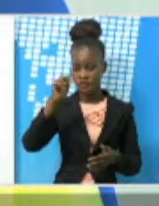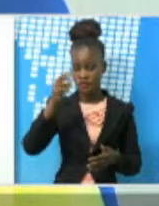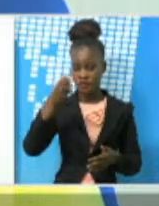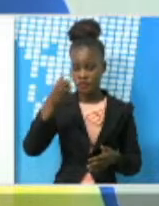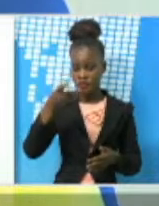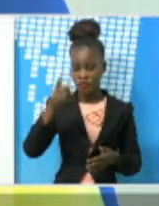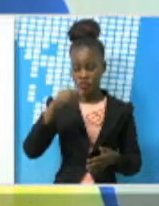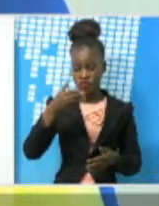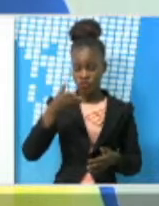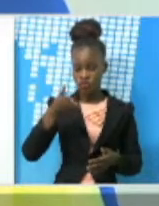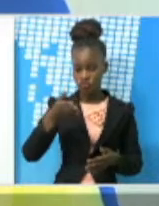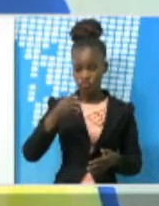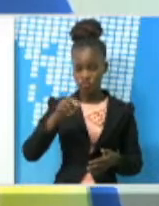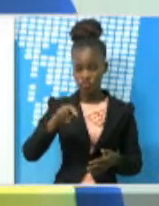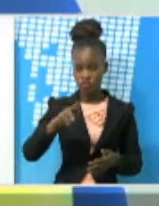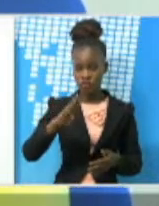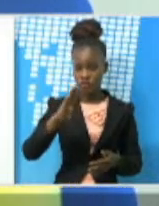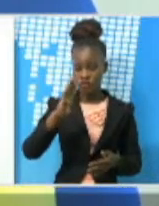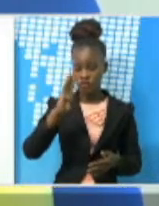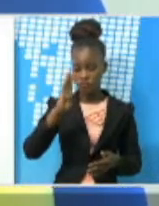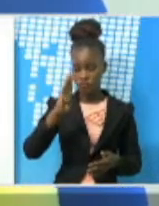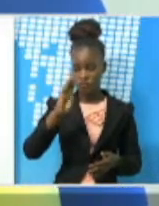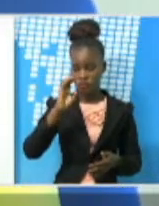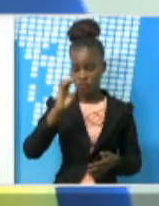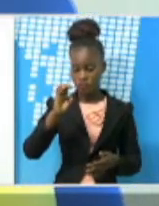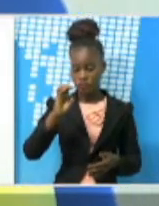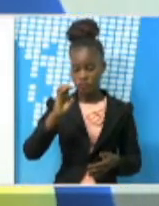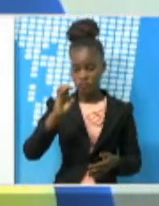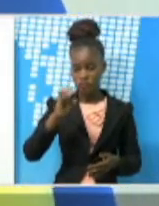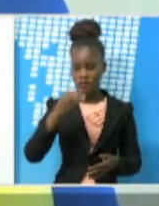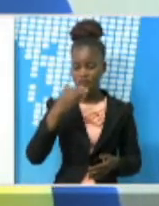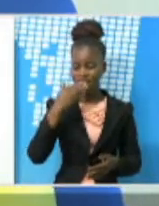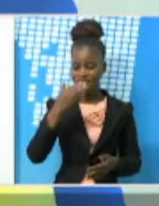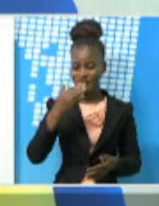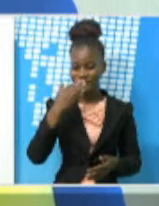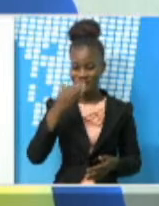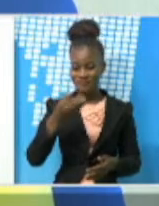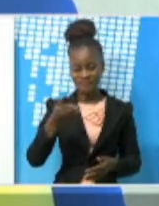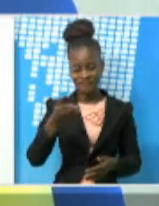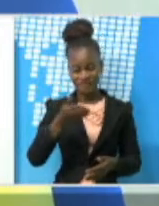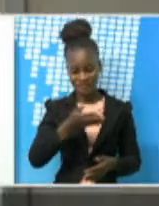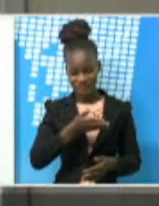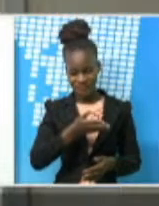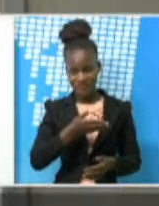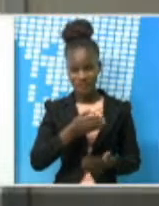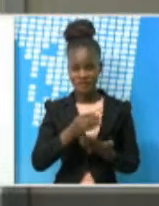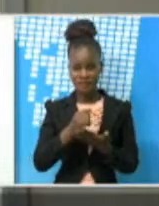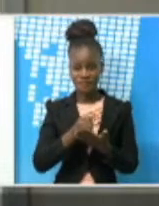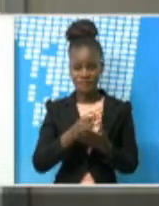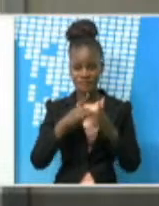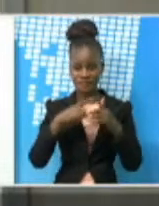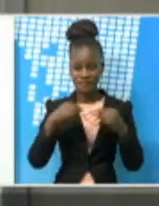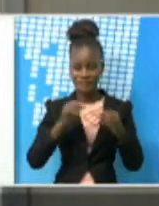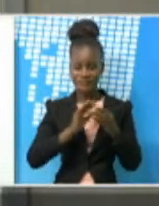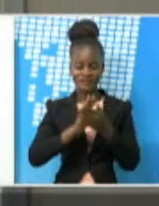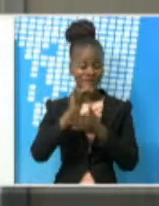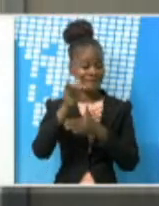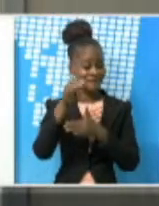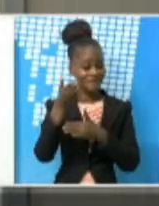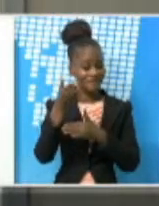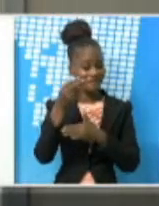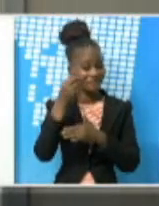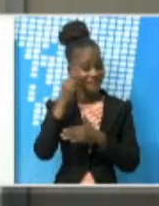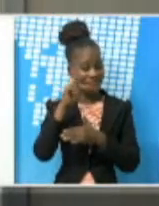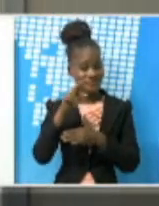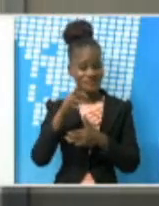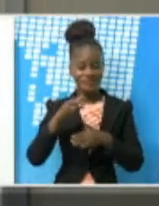at UDC. Christine, thank you for joining us and say hello to the viewers. Yes, hello viewers. I'm glad